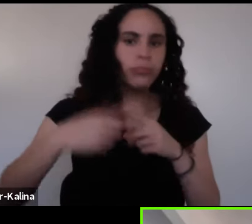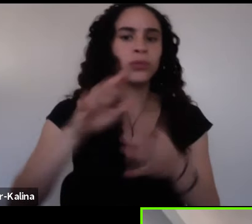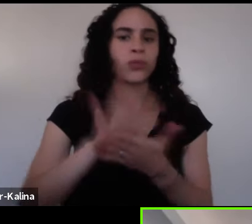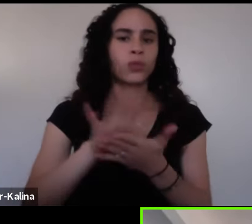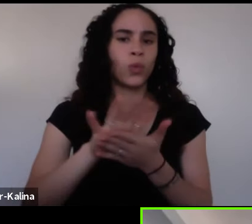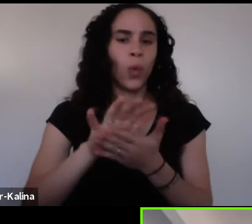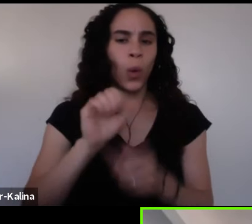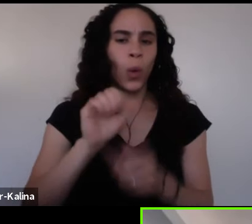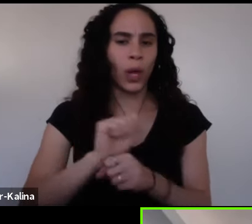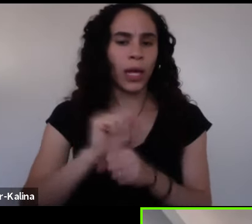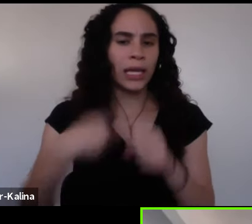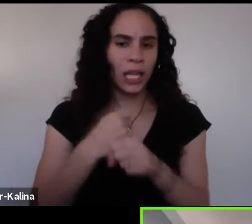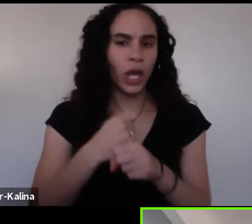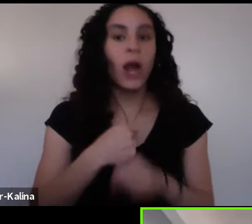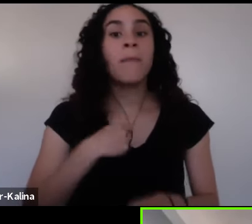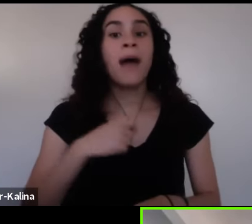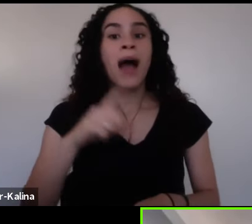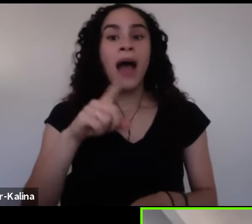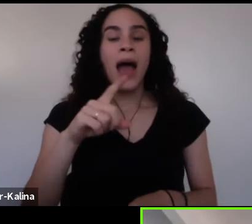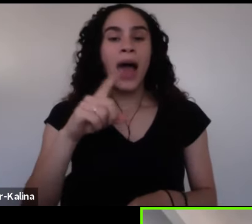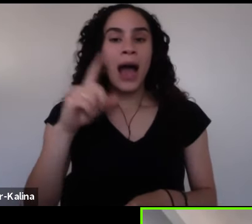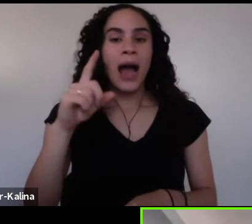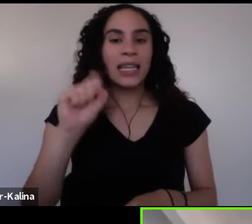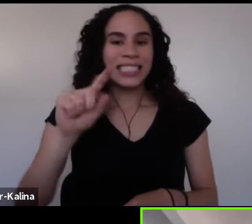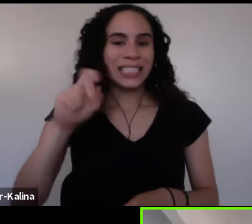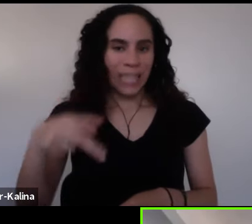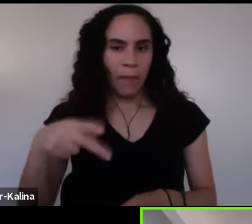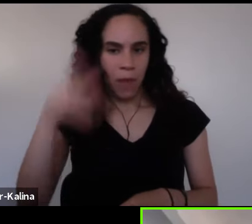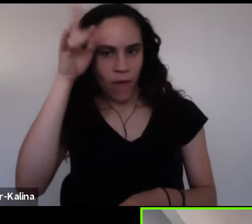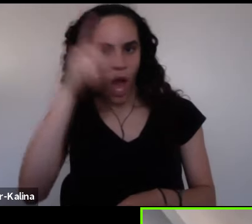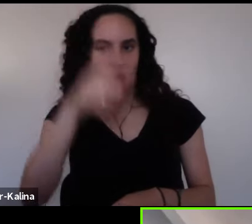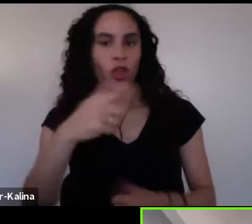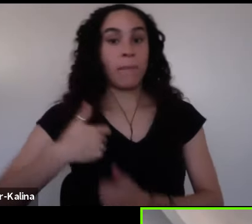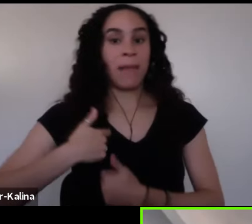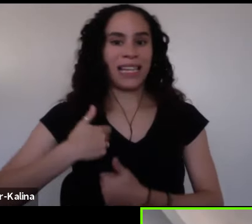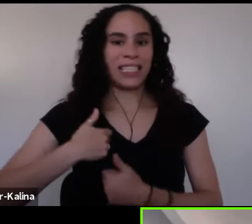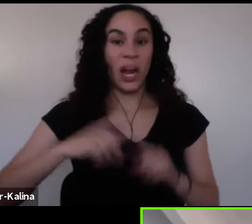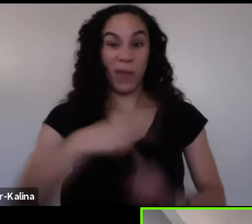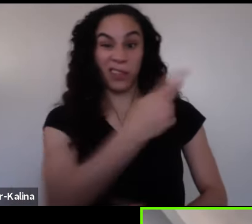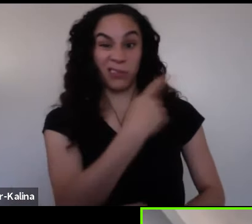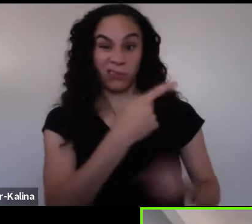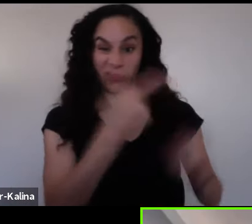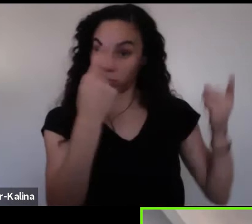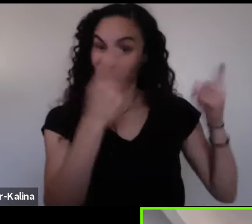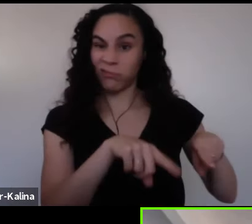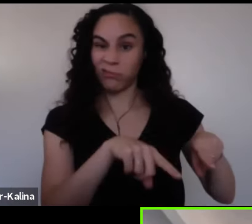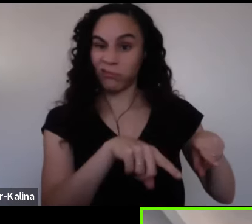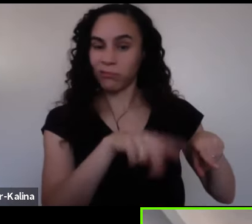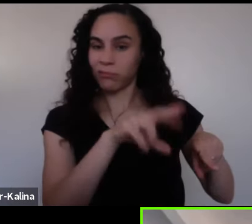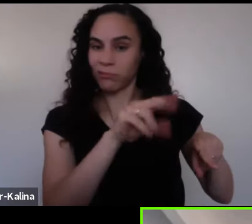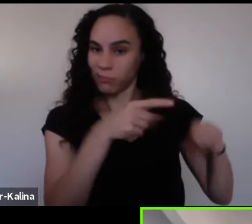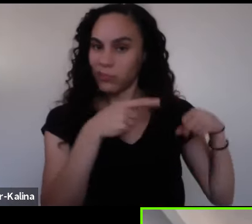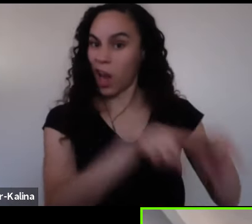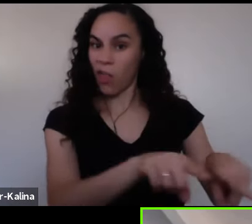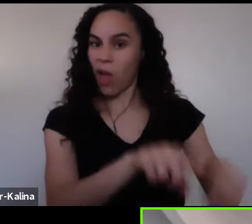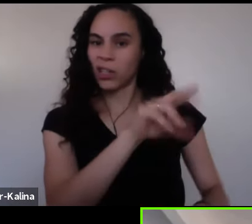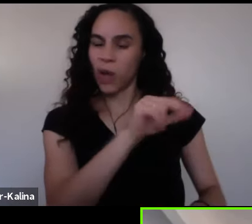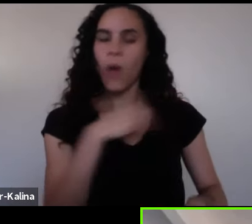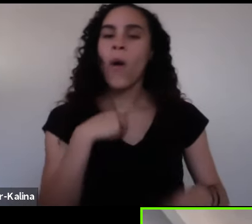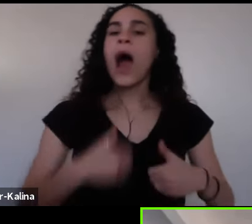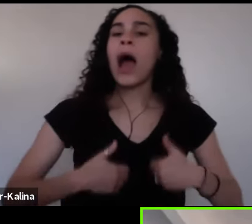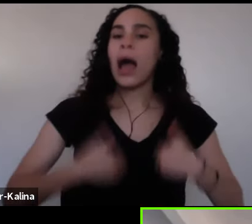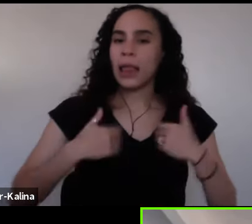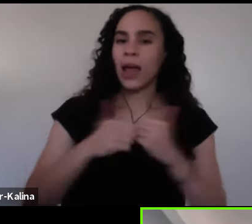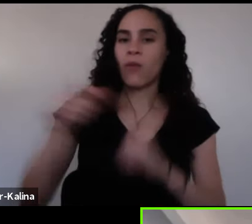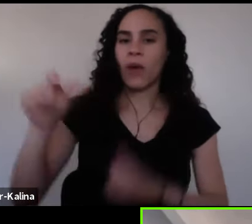My stepfather was military, but he and I didn't get along, so I didn't live with him. I lived with my aunt and uncle, and they lived in a place called Kuhio